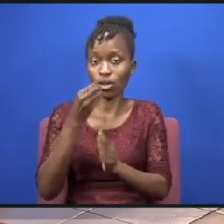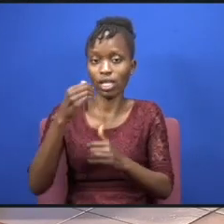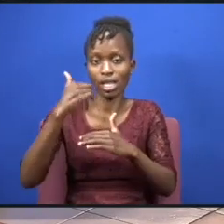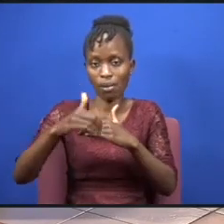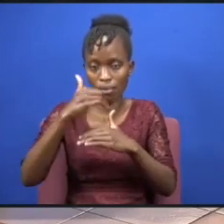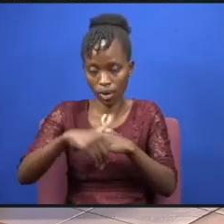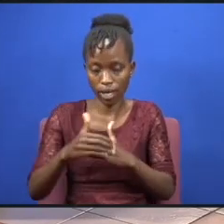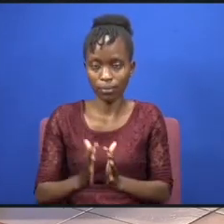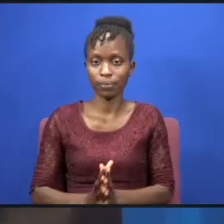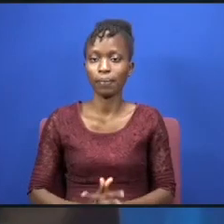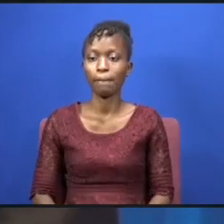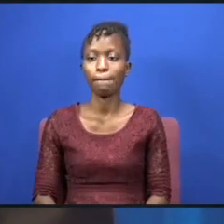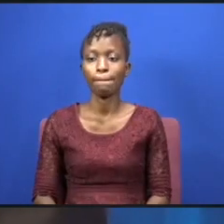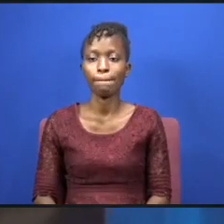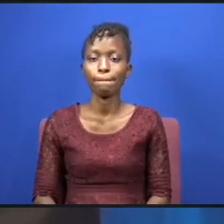together.